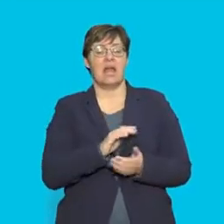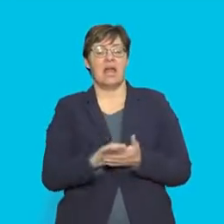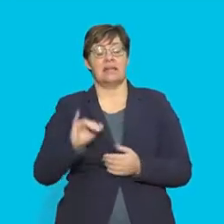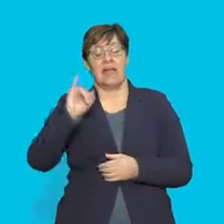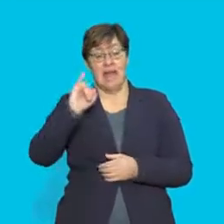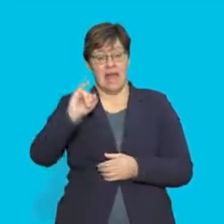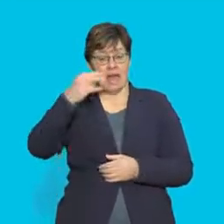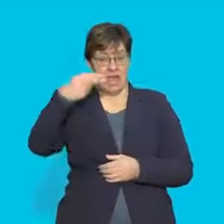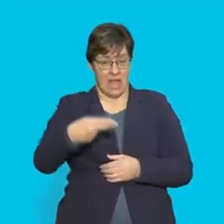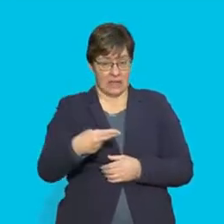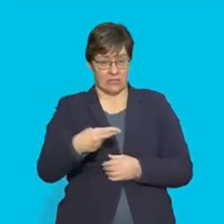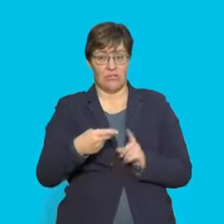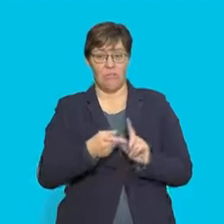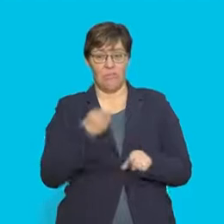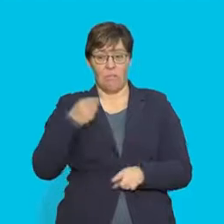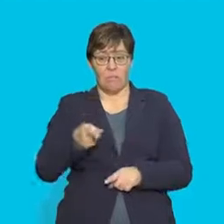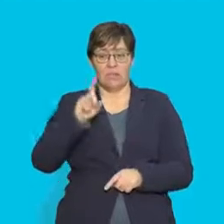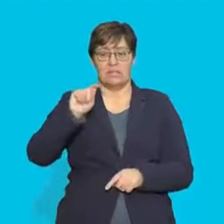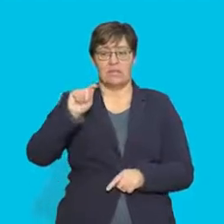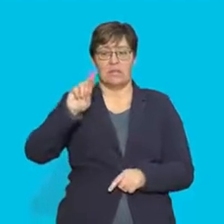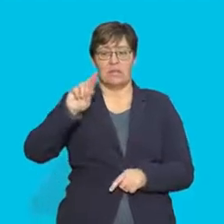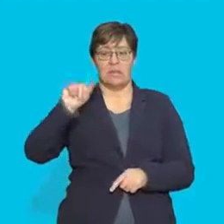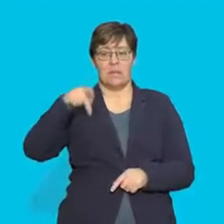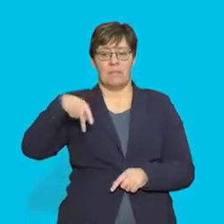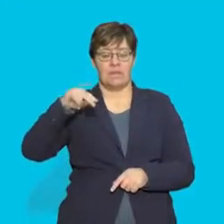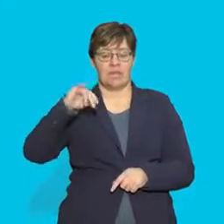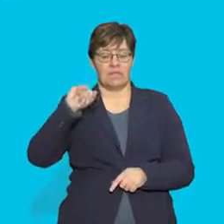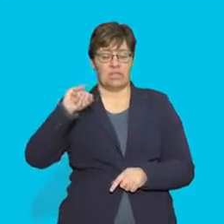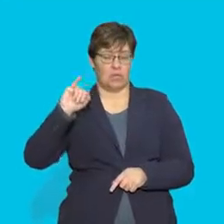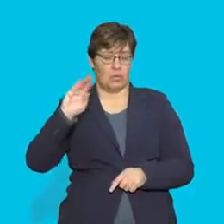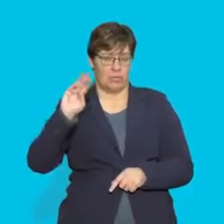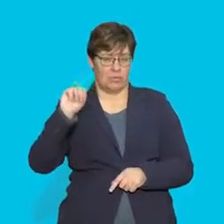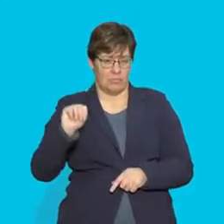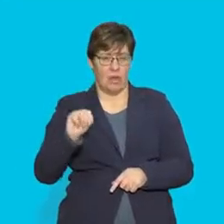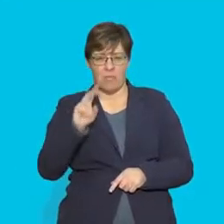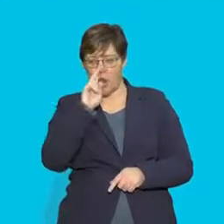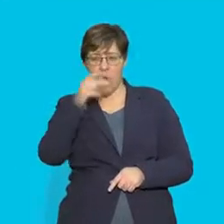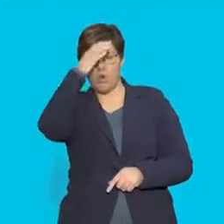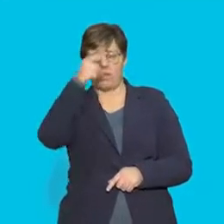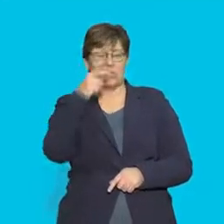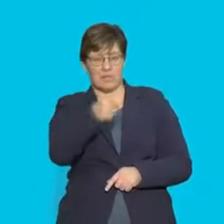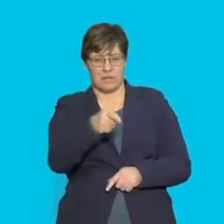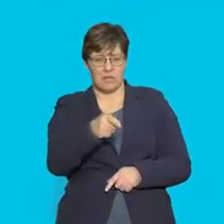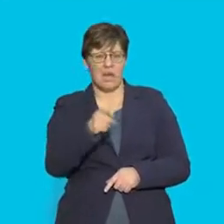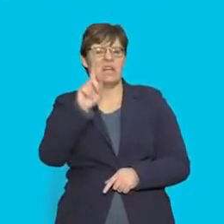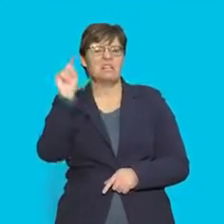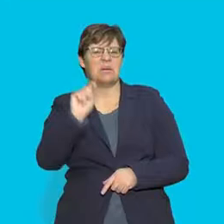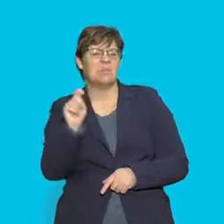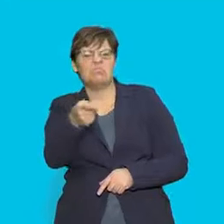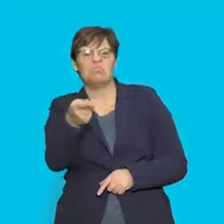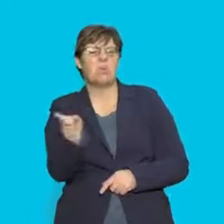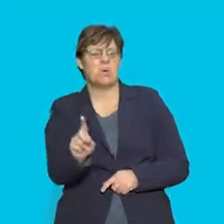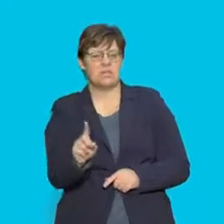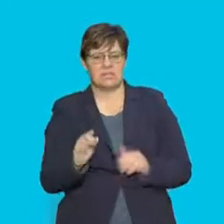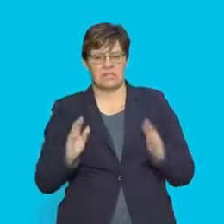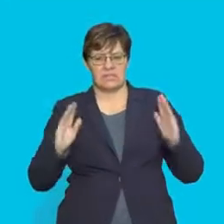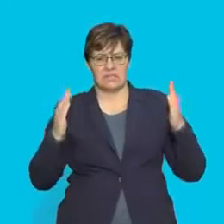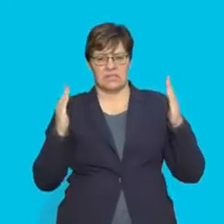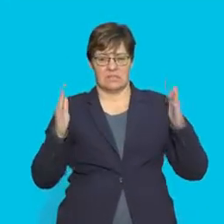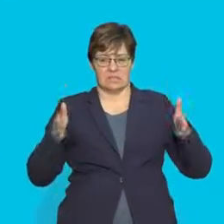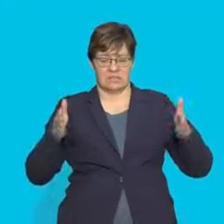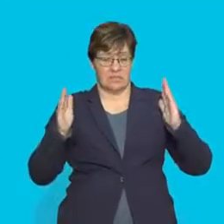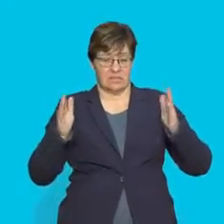IH of a trapezium, right? Now, we need to look at the concept of a trapezium. What is a trapezium all about,